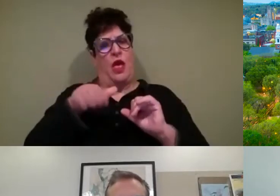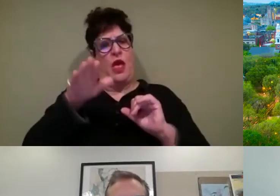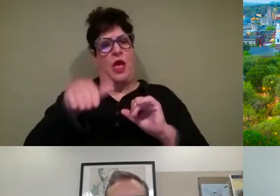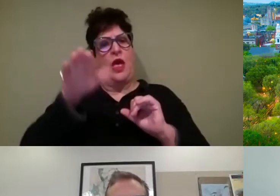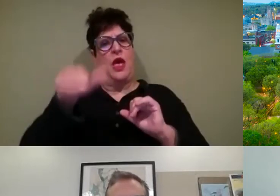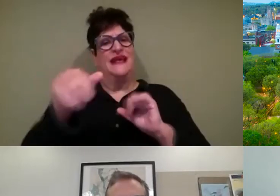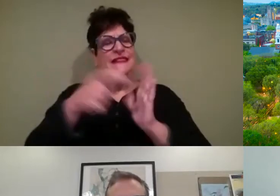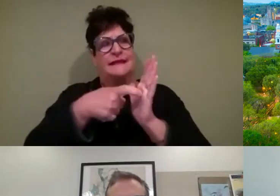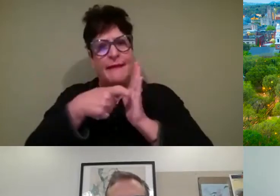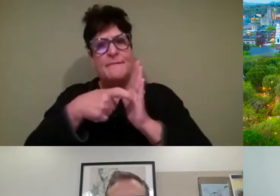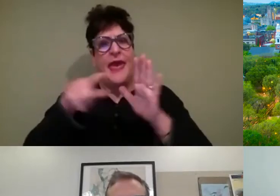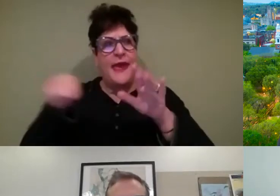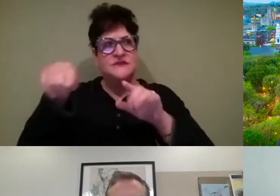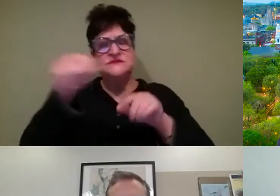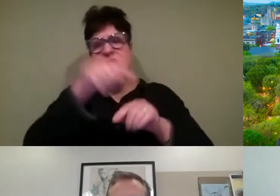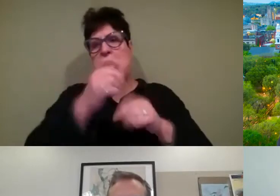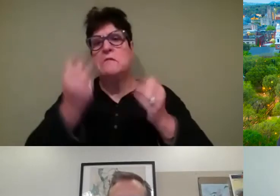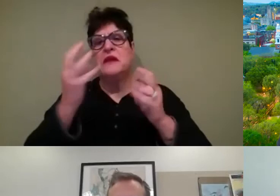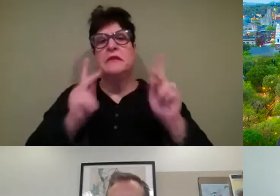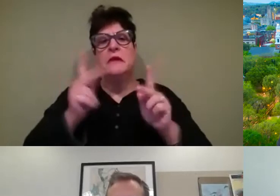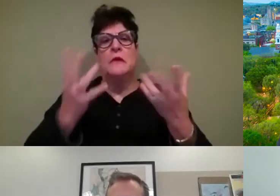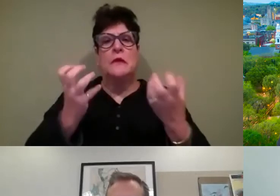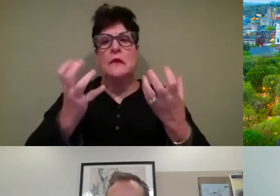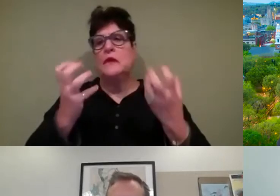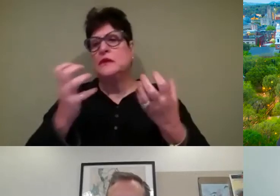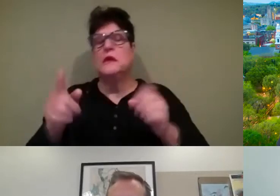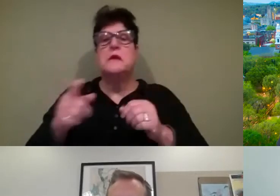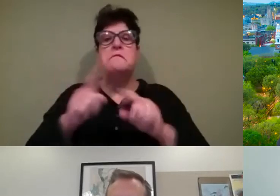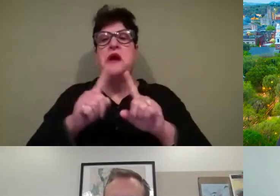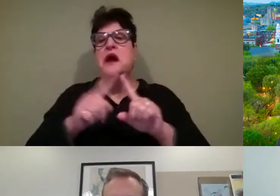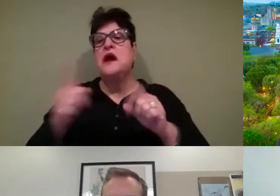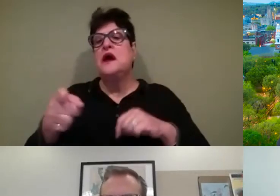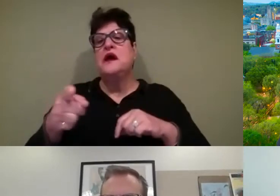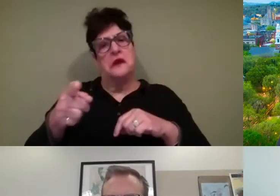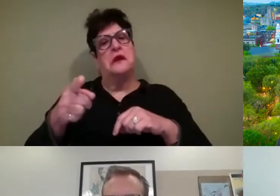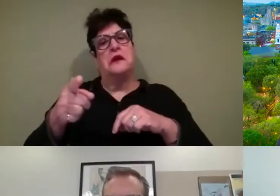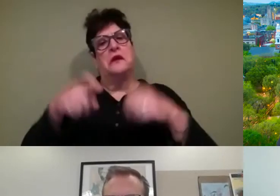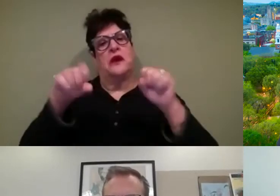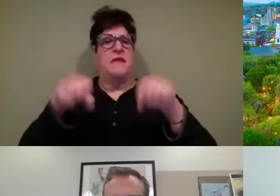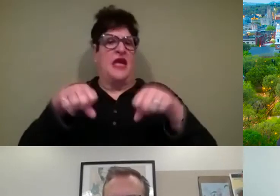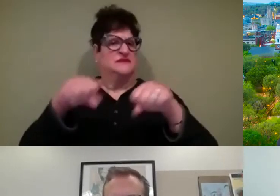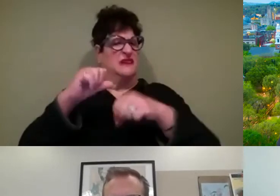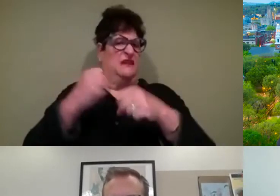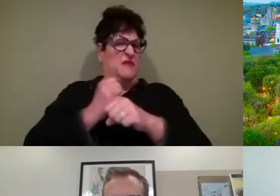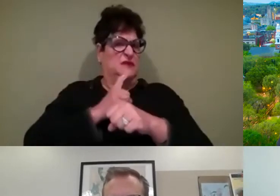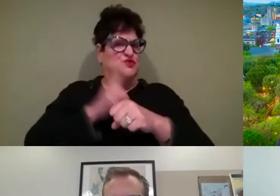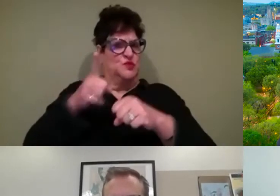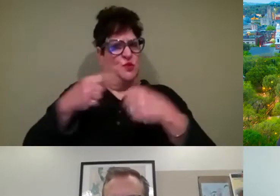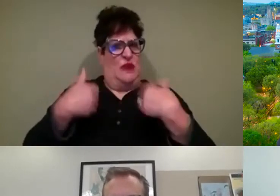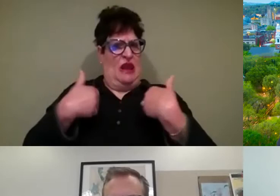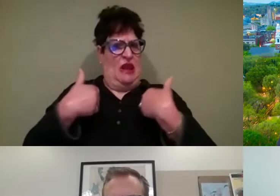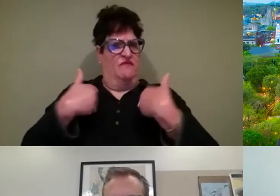for testing, but we wanted to make sure that testing capacity was still in place and availability